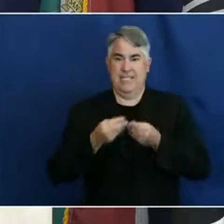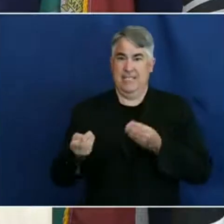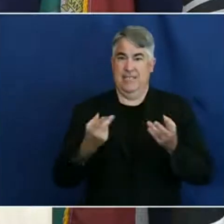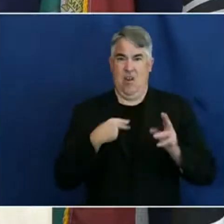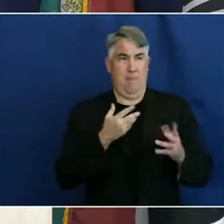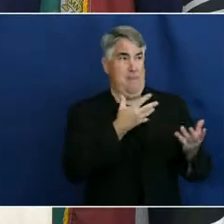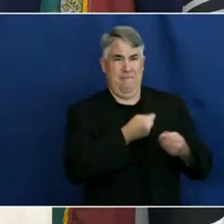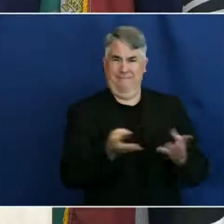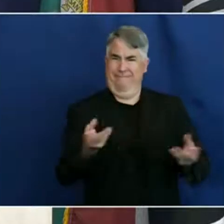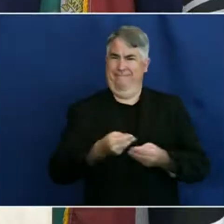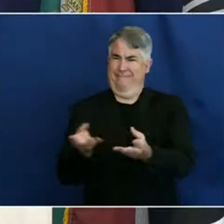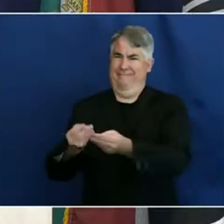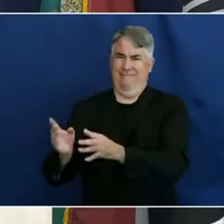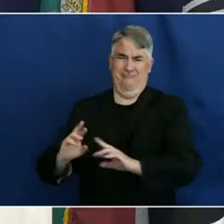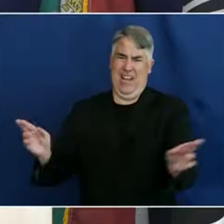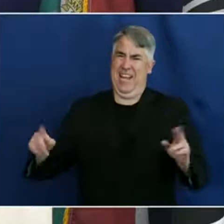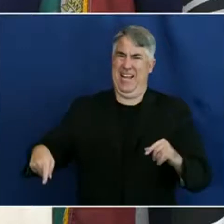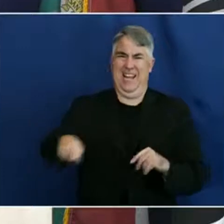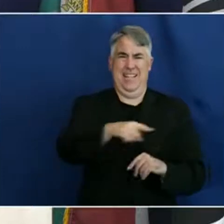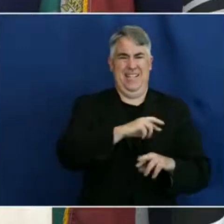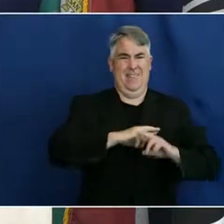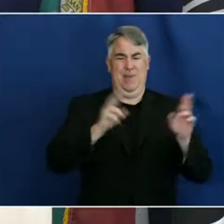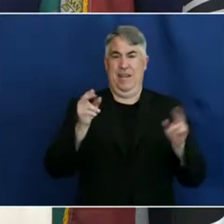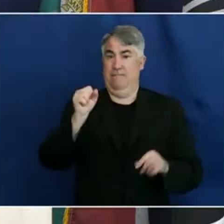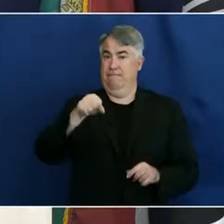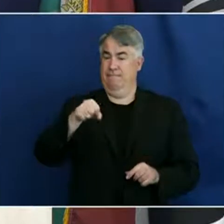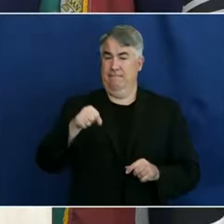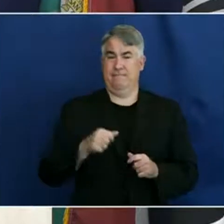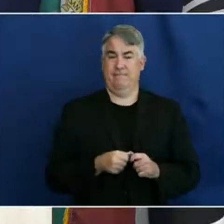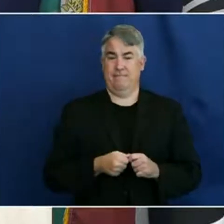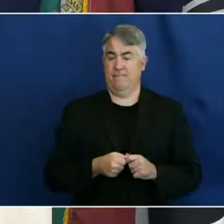other half of these individuals we need to have get their first dose.